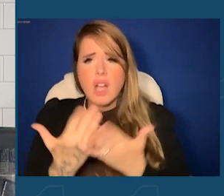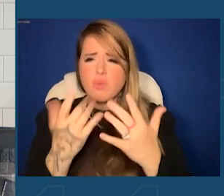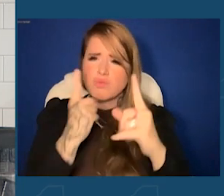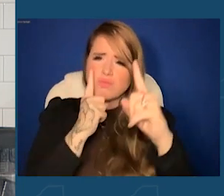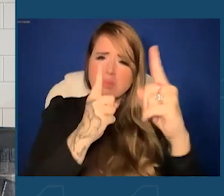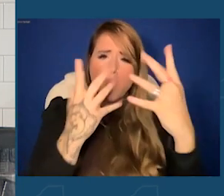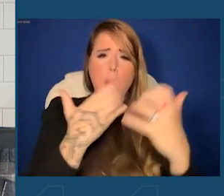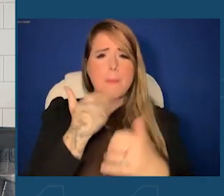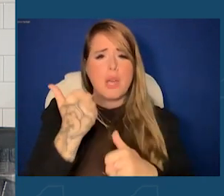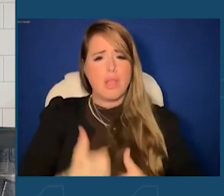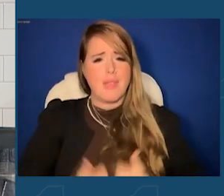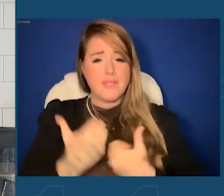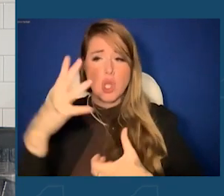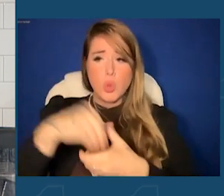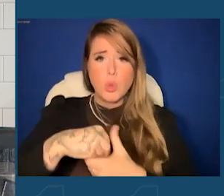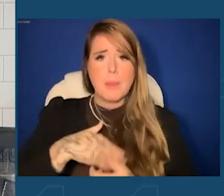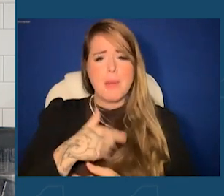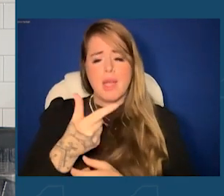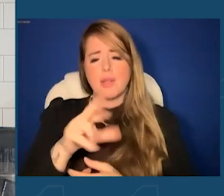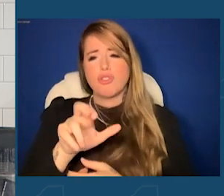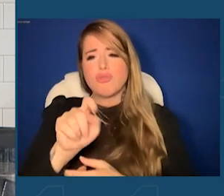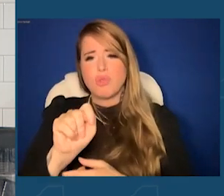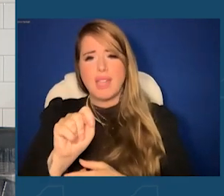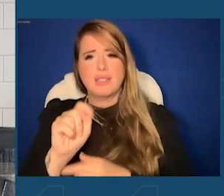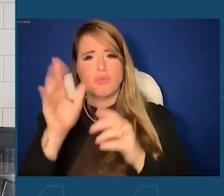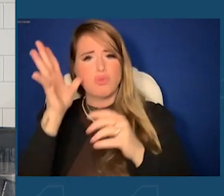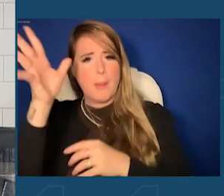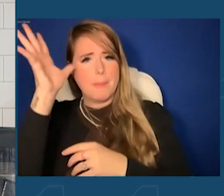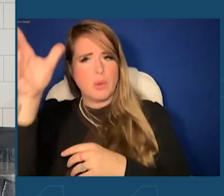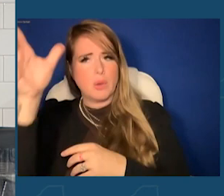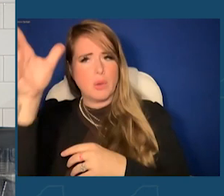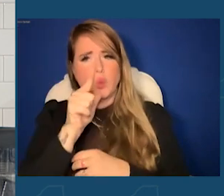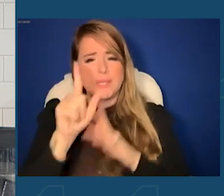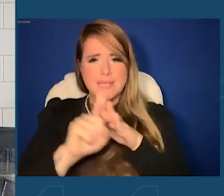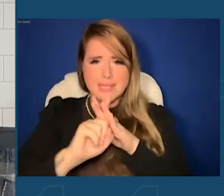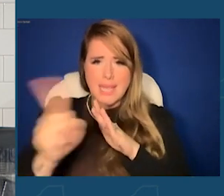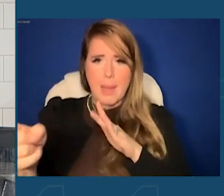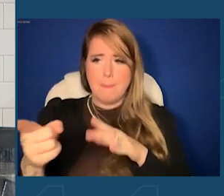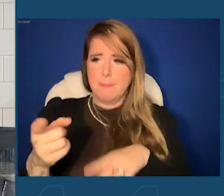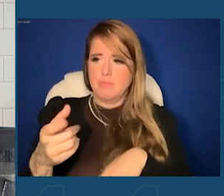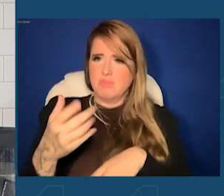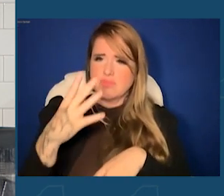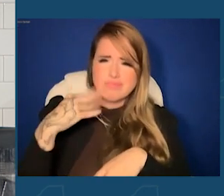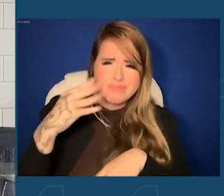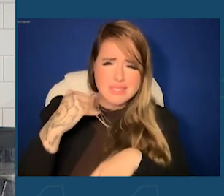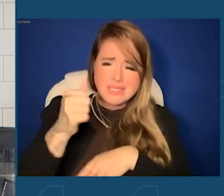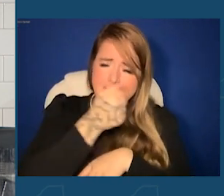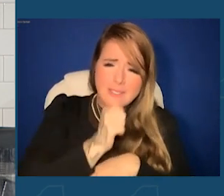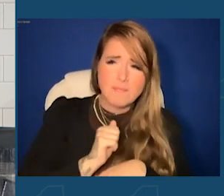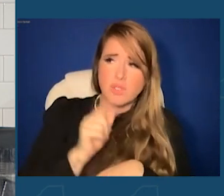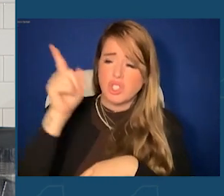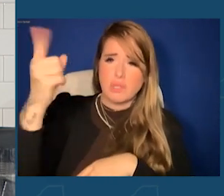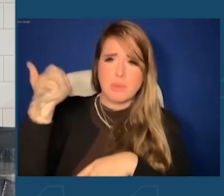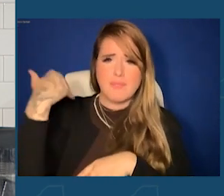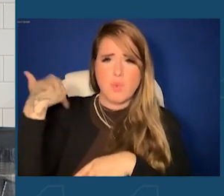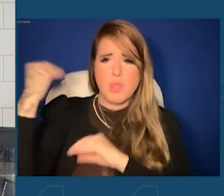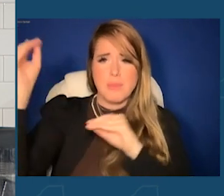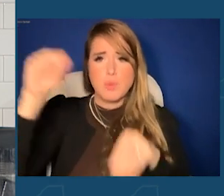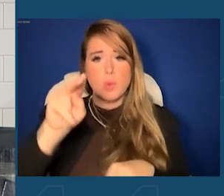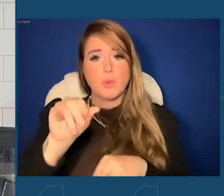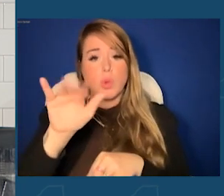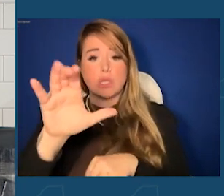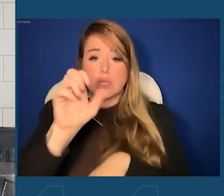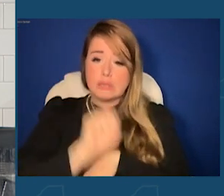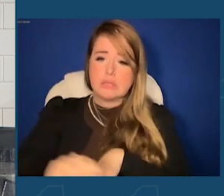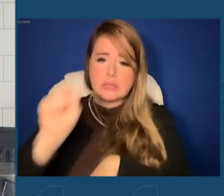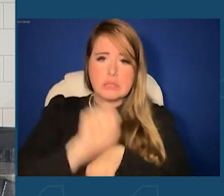my great-grandparents that escaped persecution, came here to New York City. A lot of hard work, and